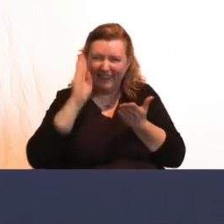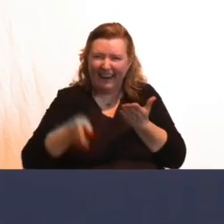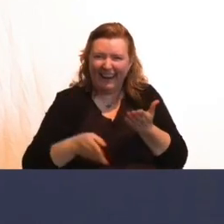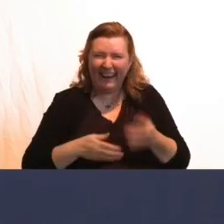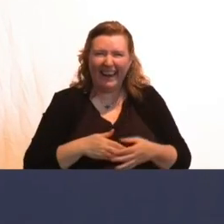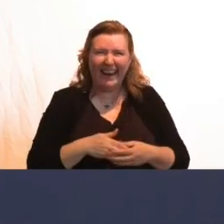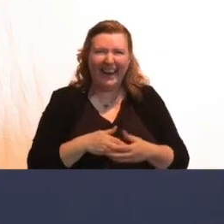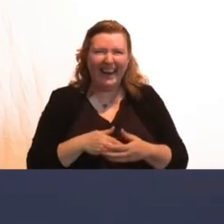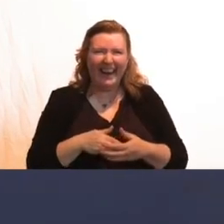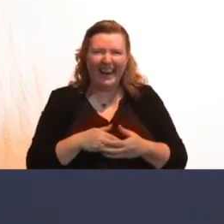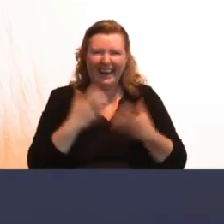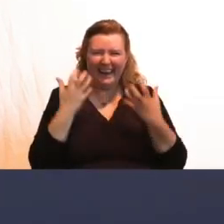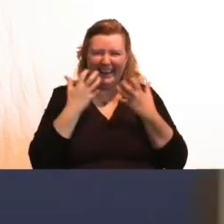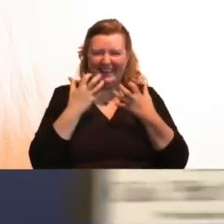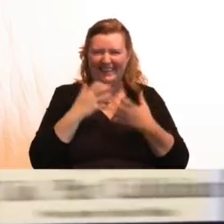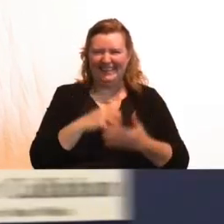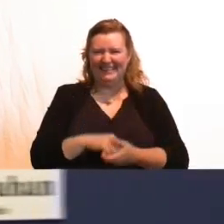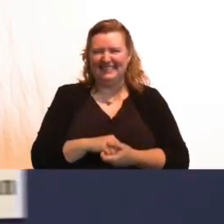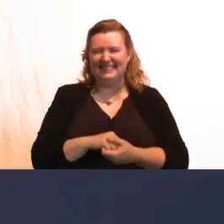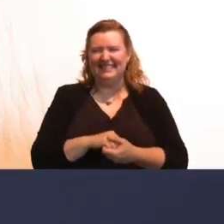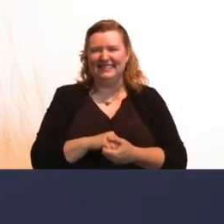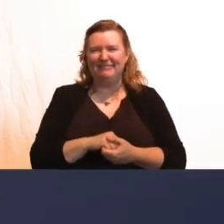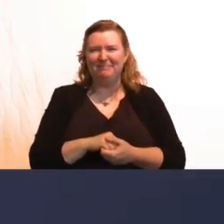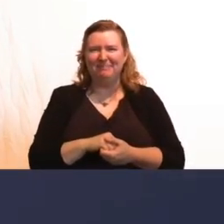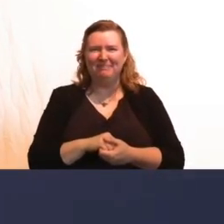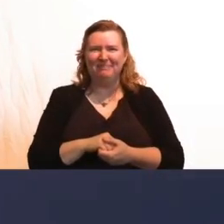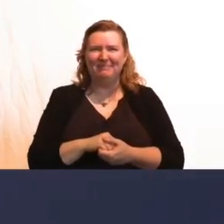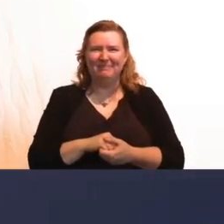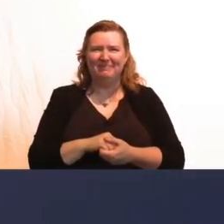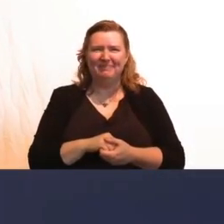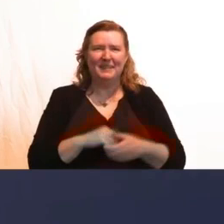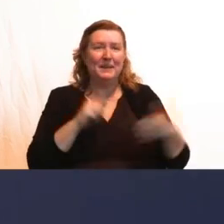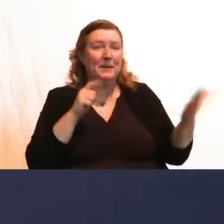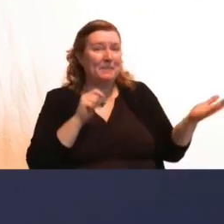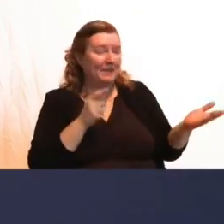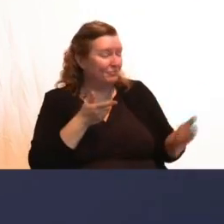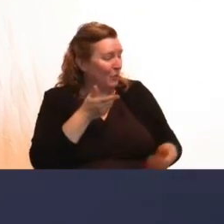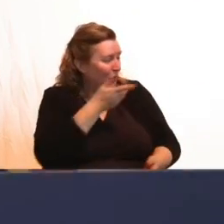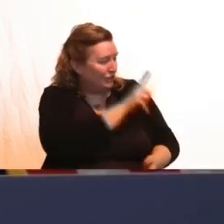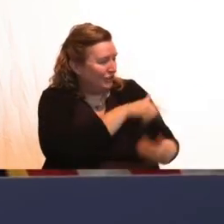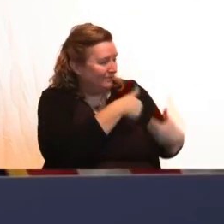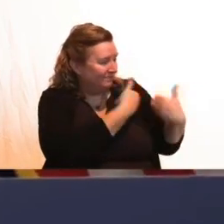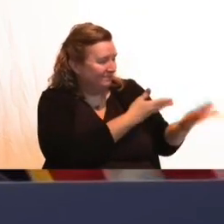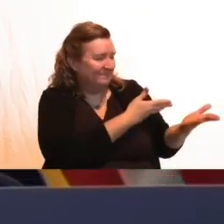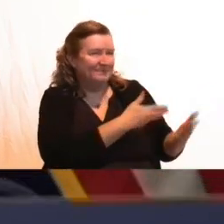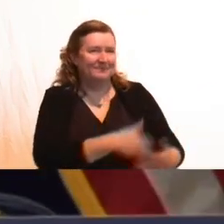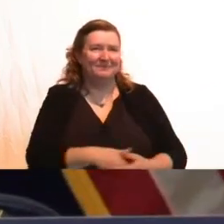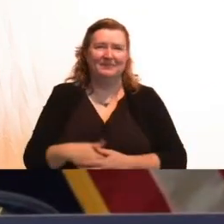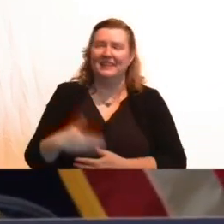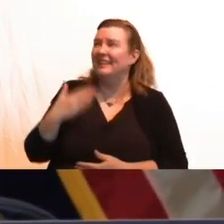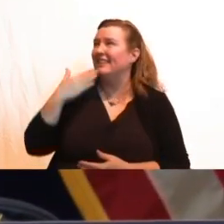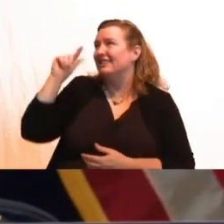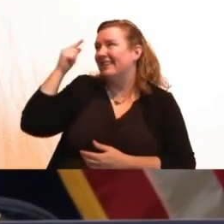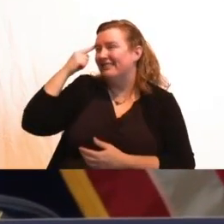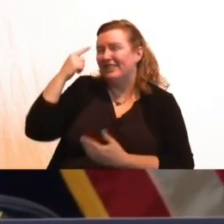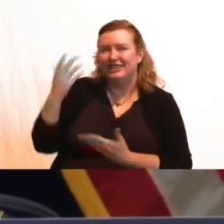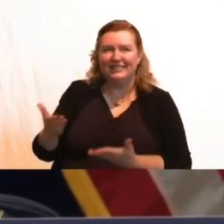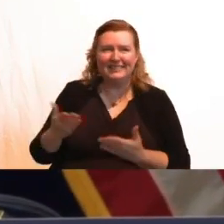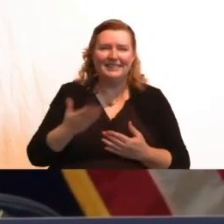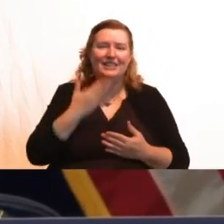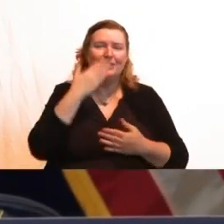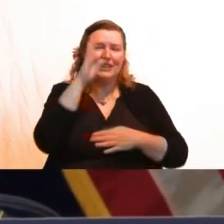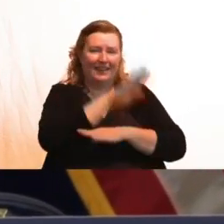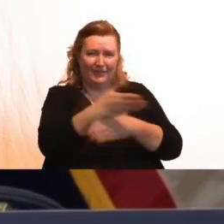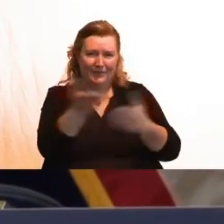done. Take it away. Thank you, Governor. Good afternoon. It's supposed to be a decent weekend weather-wise. A little bit of rain, but I think we might hit